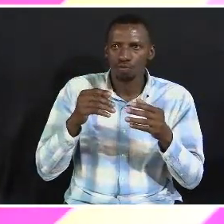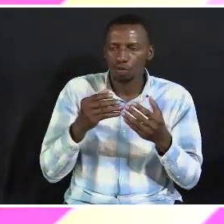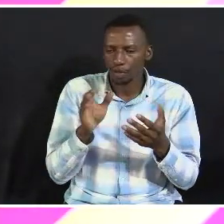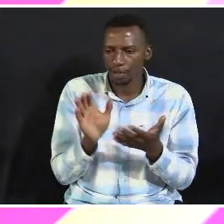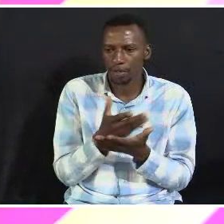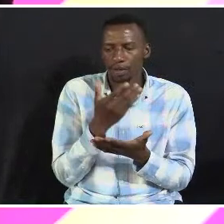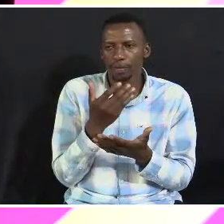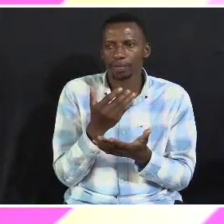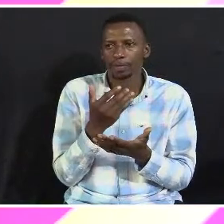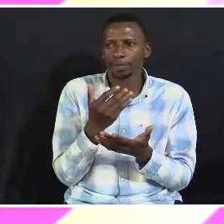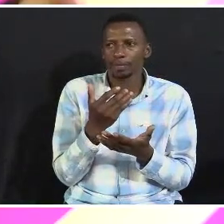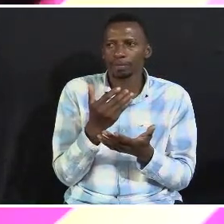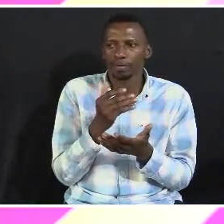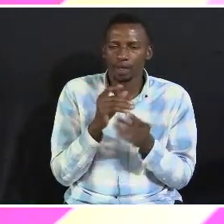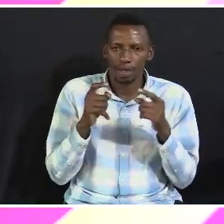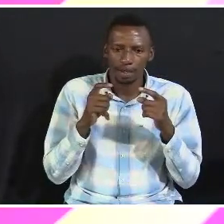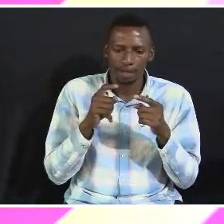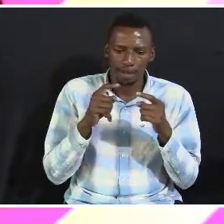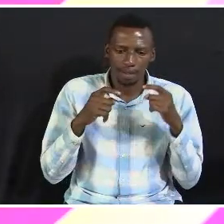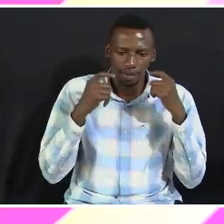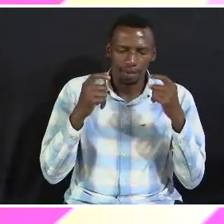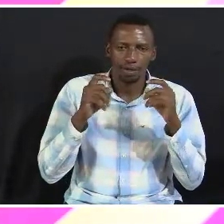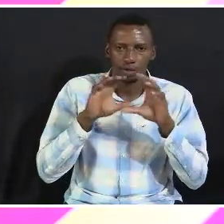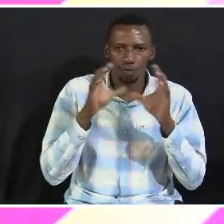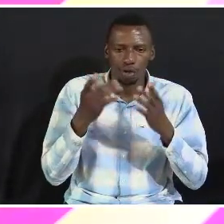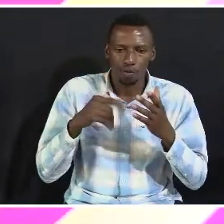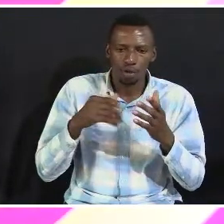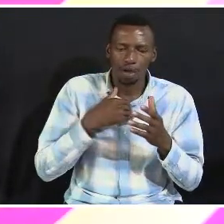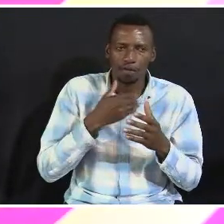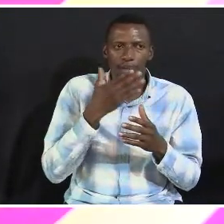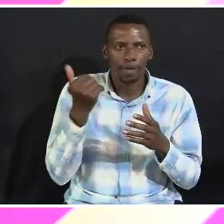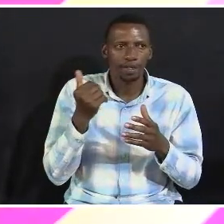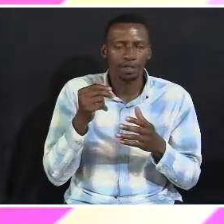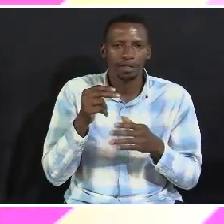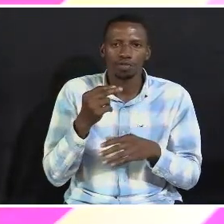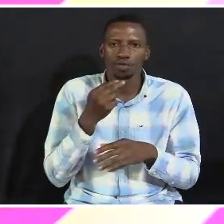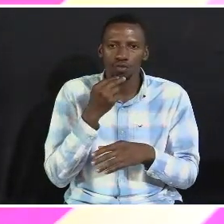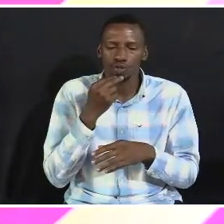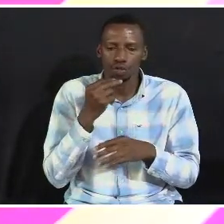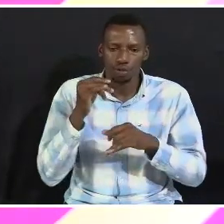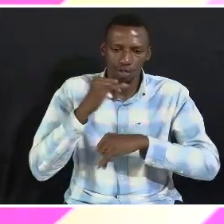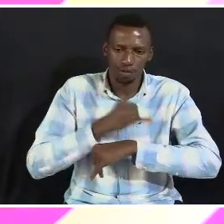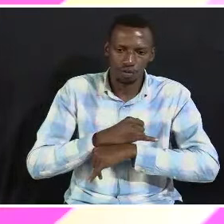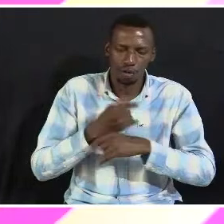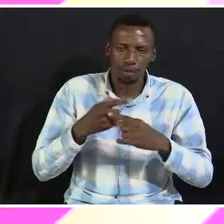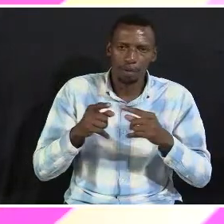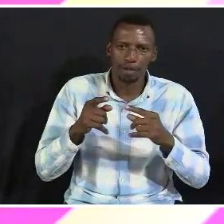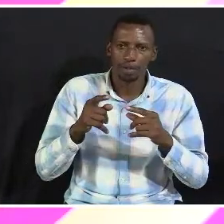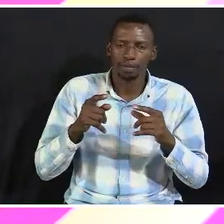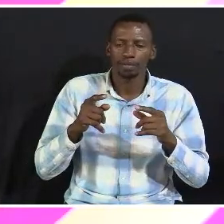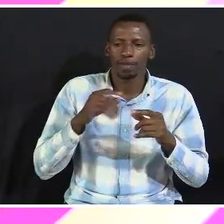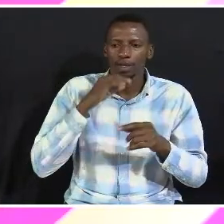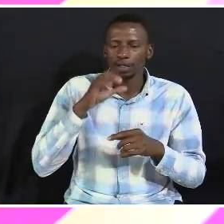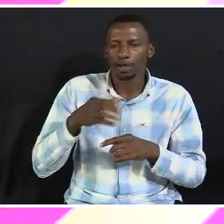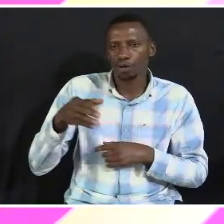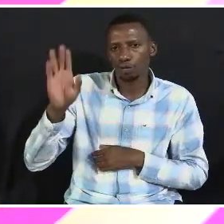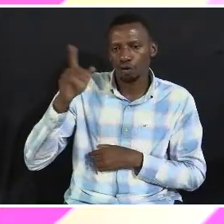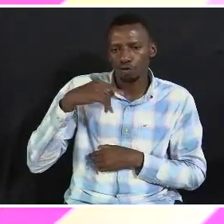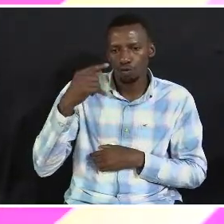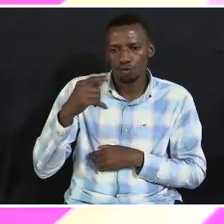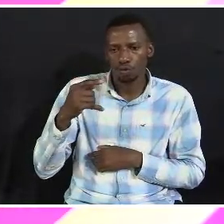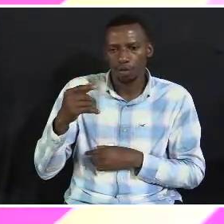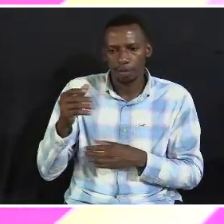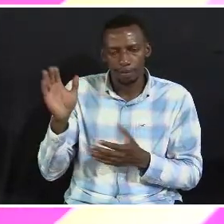We post as the best nutritional institutions in the world, but where is the Lamb of God who takes away the sin of the